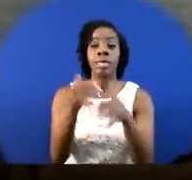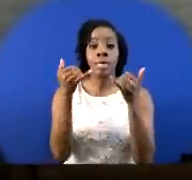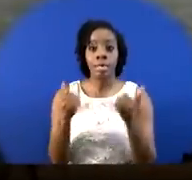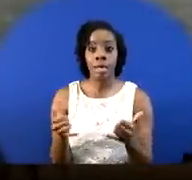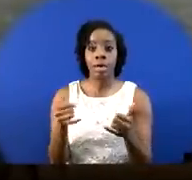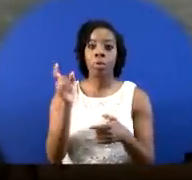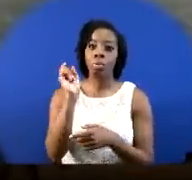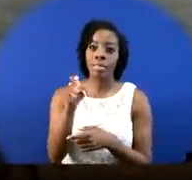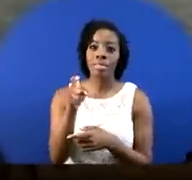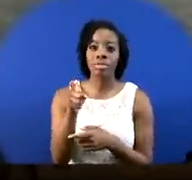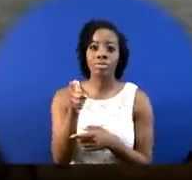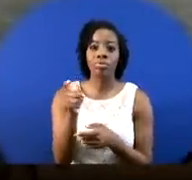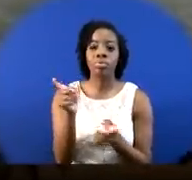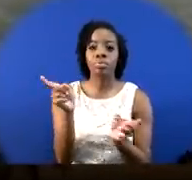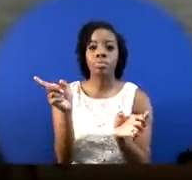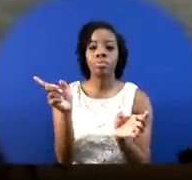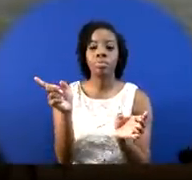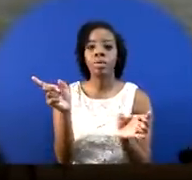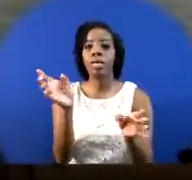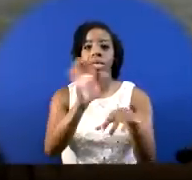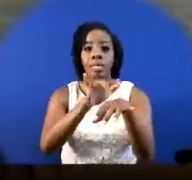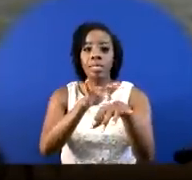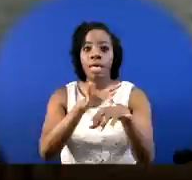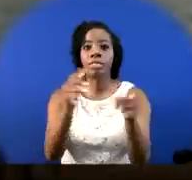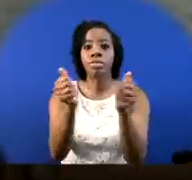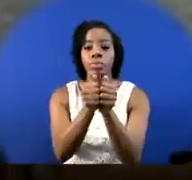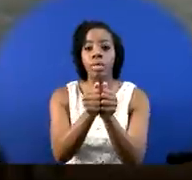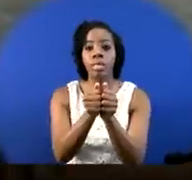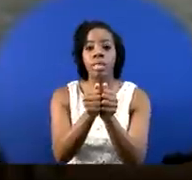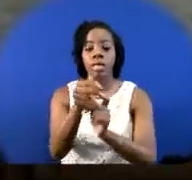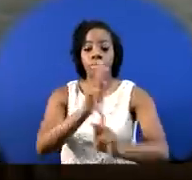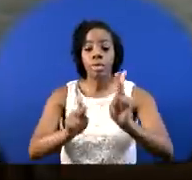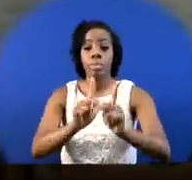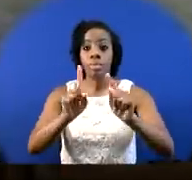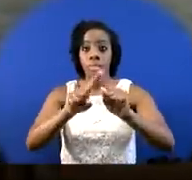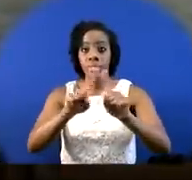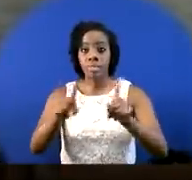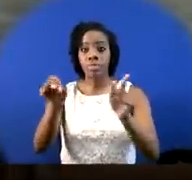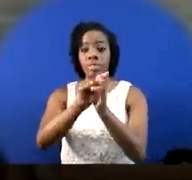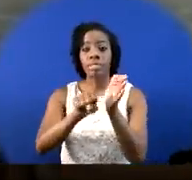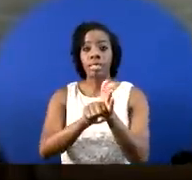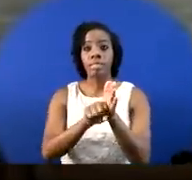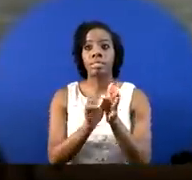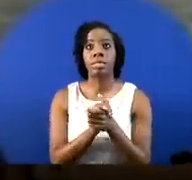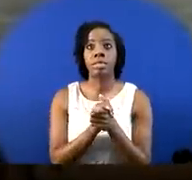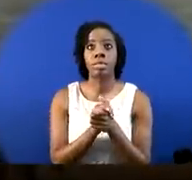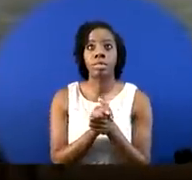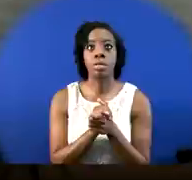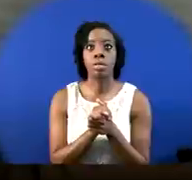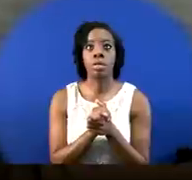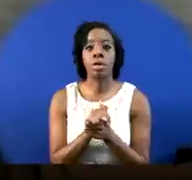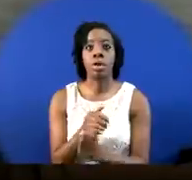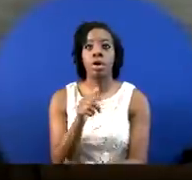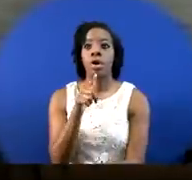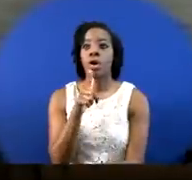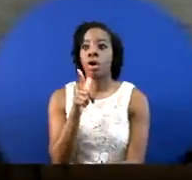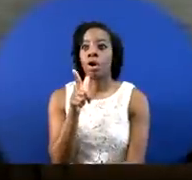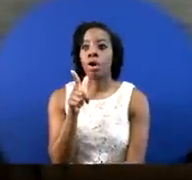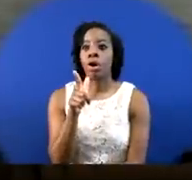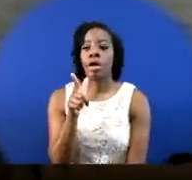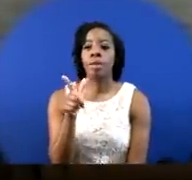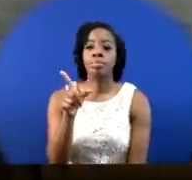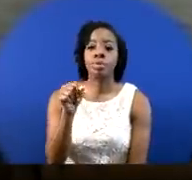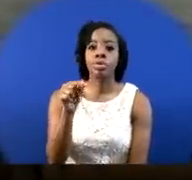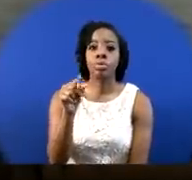contacts in the other states to make sure that we can help other brothers and sisters. I used to preach when I was a I was a 20-something-year-old preacher. I used to preach revival